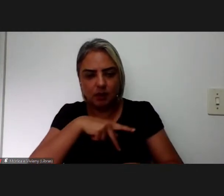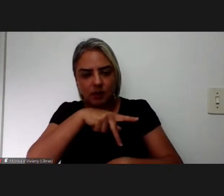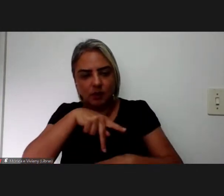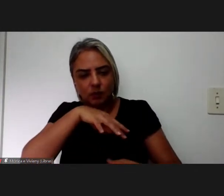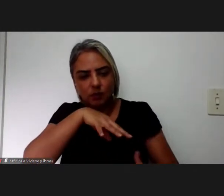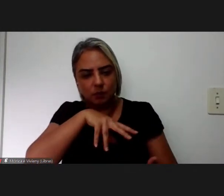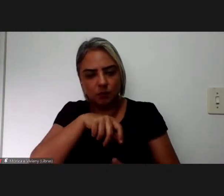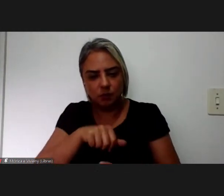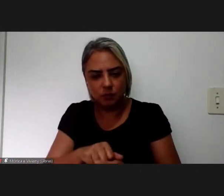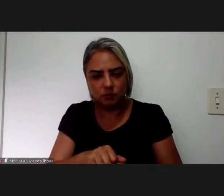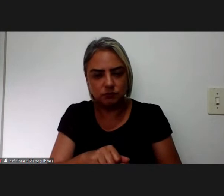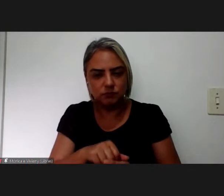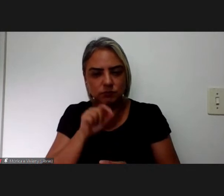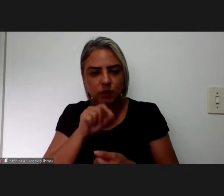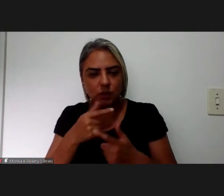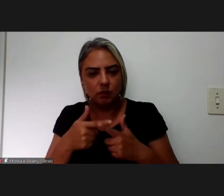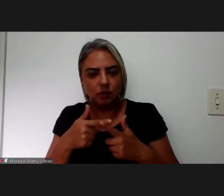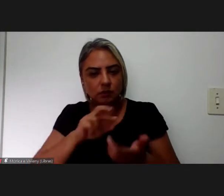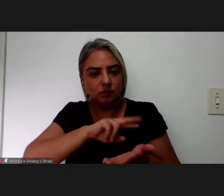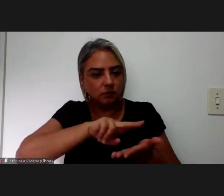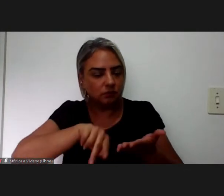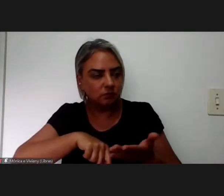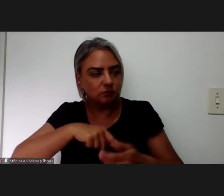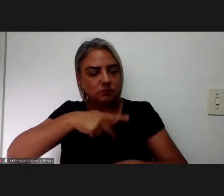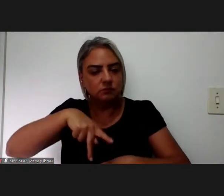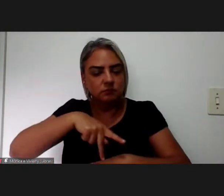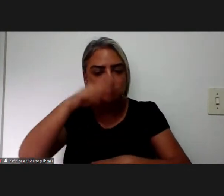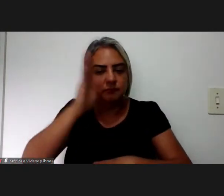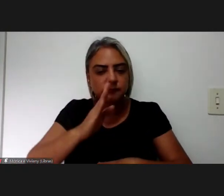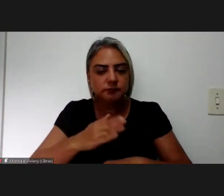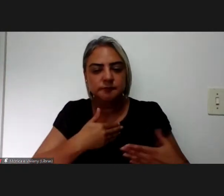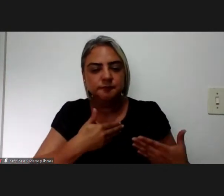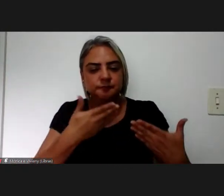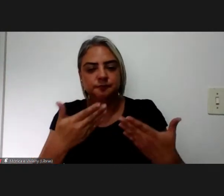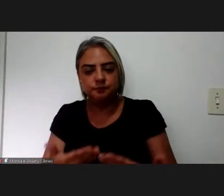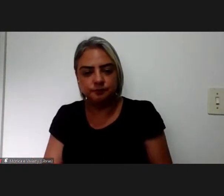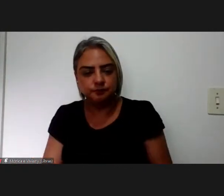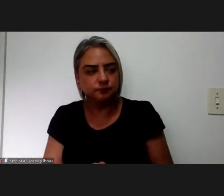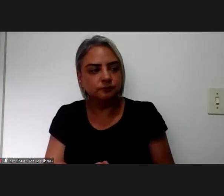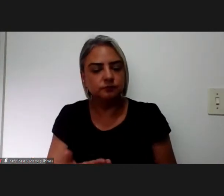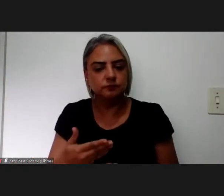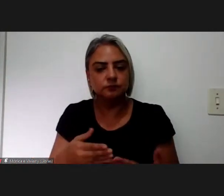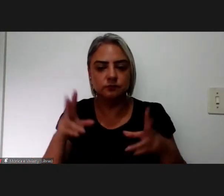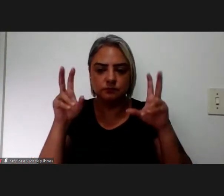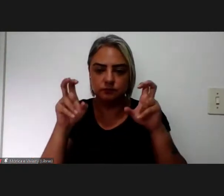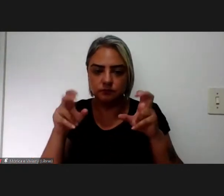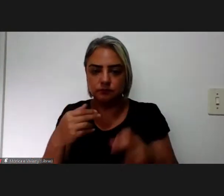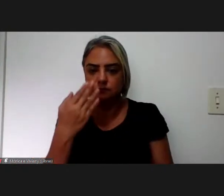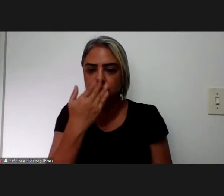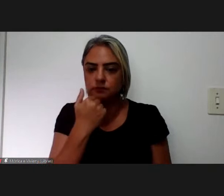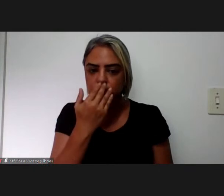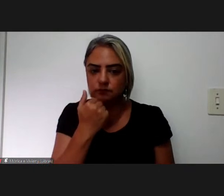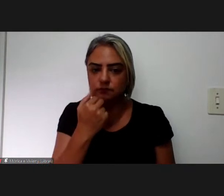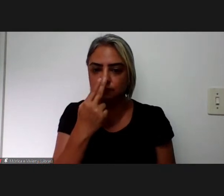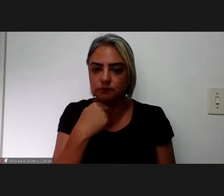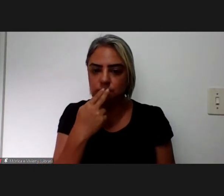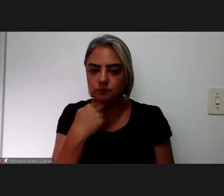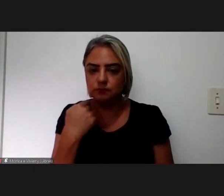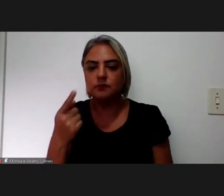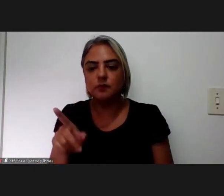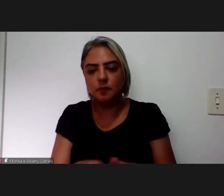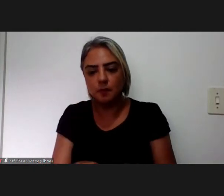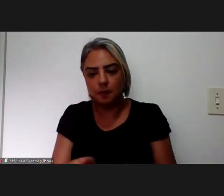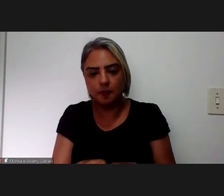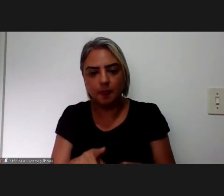difficulty in a global way and how we have a diversity country